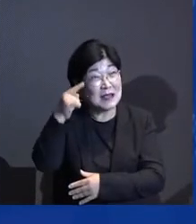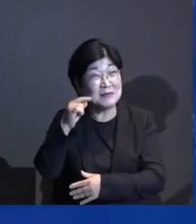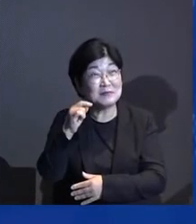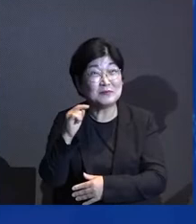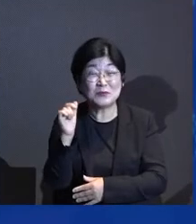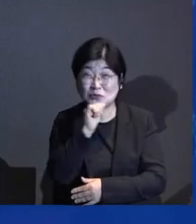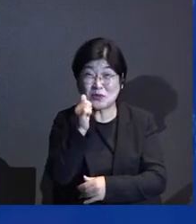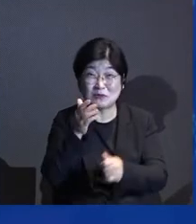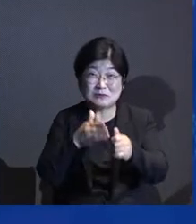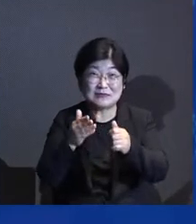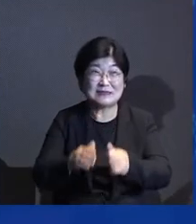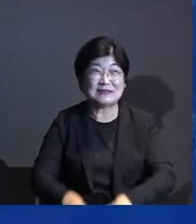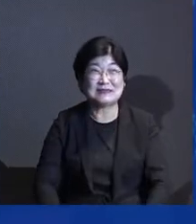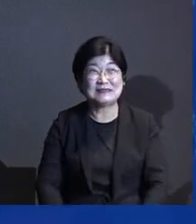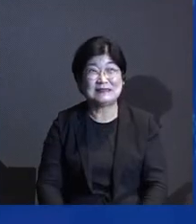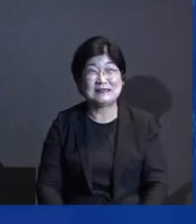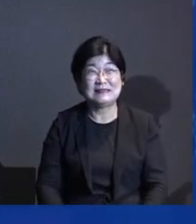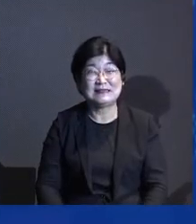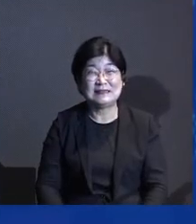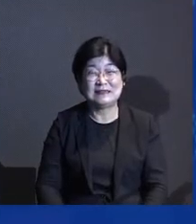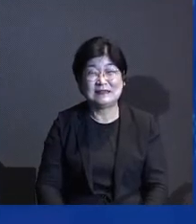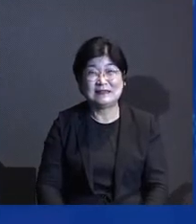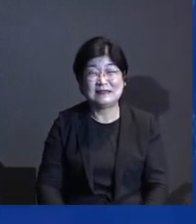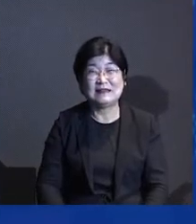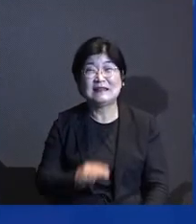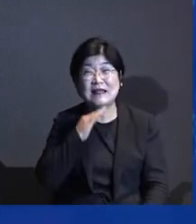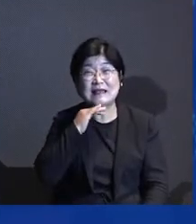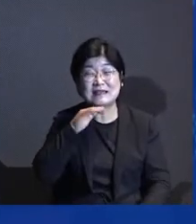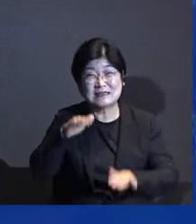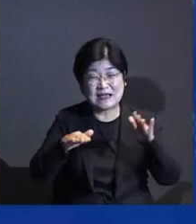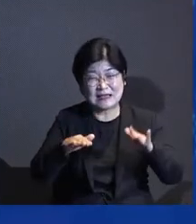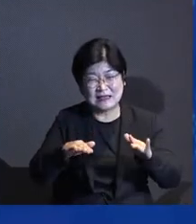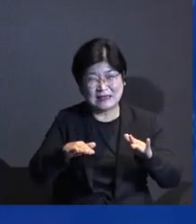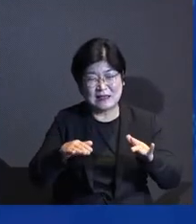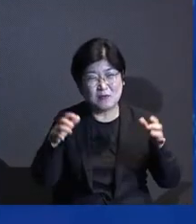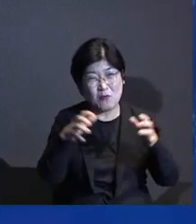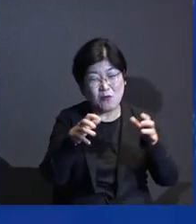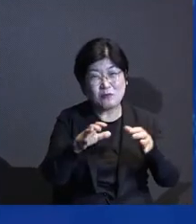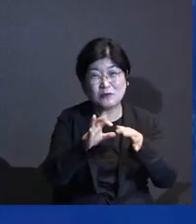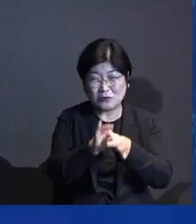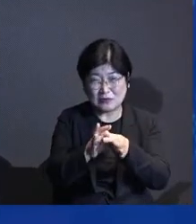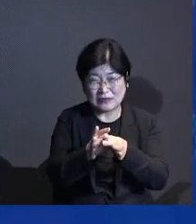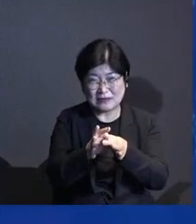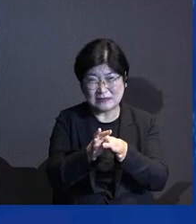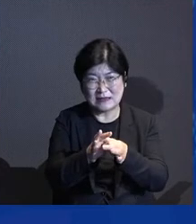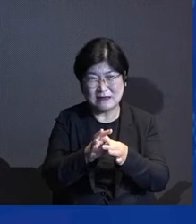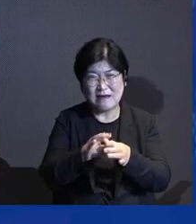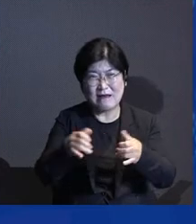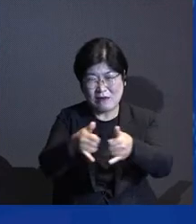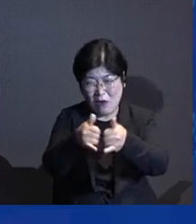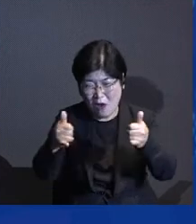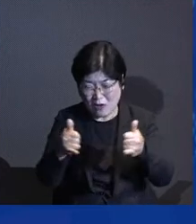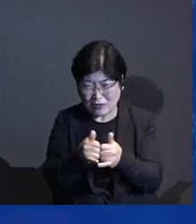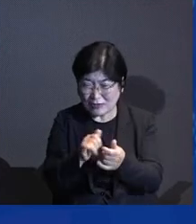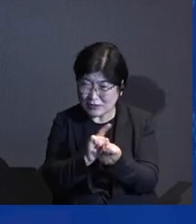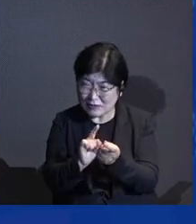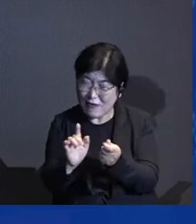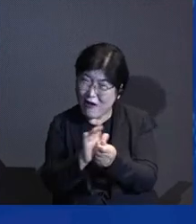about comprehensive community-based care services through international